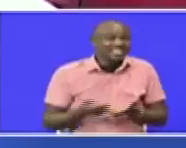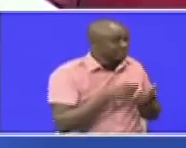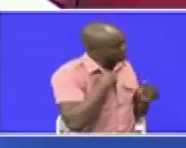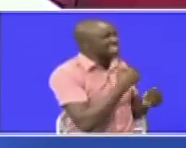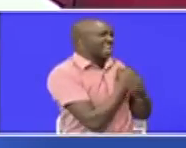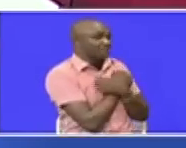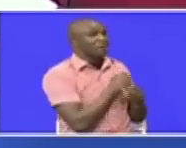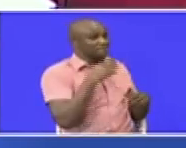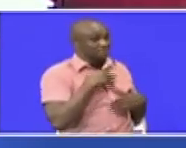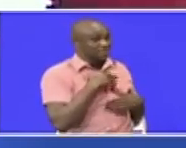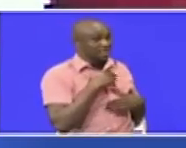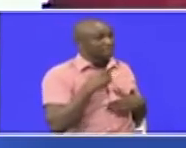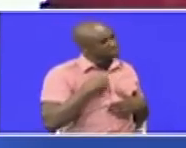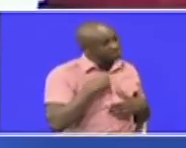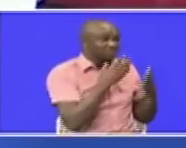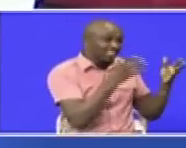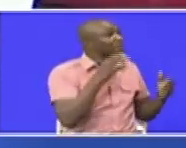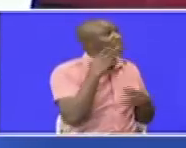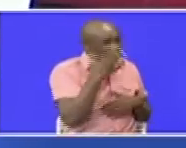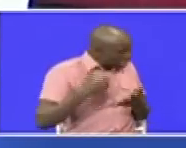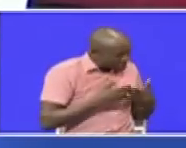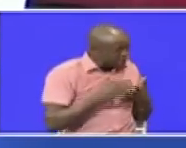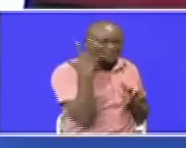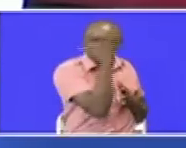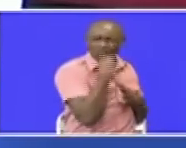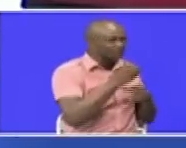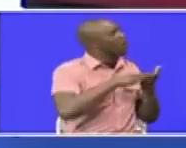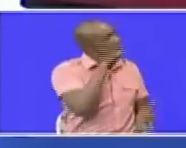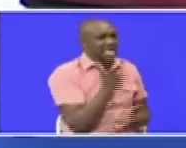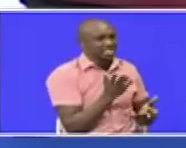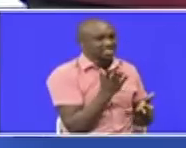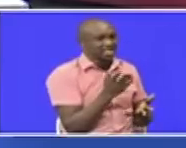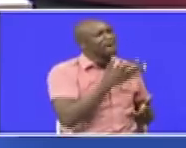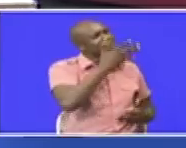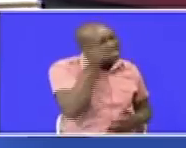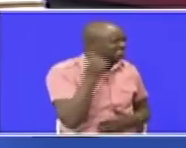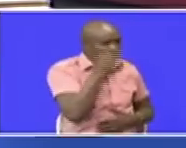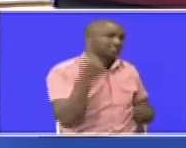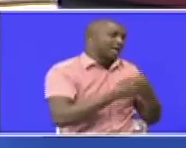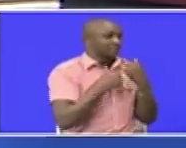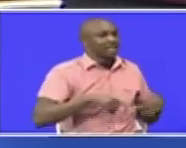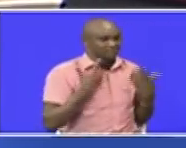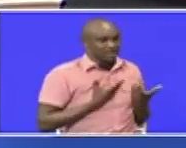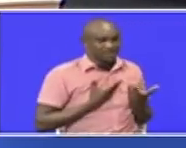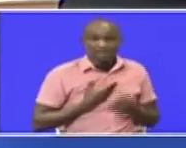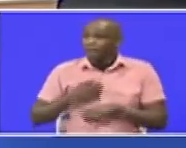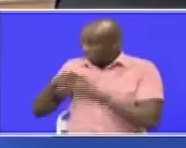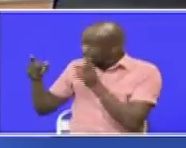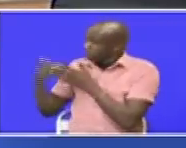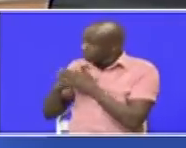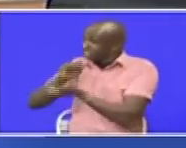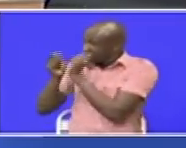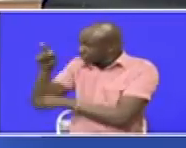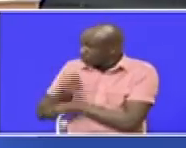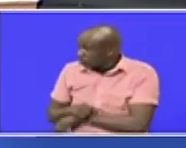I love, okay, every mother thinks her baby is gorgeous. The best. Everyone thinks their baby is the best. So how has motherhood changed you?